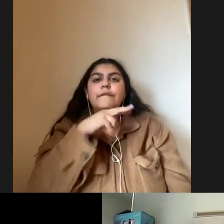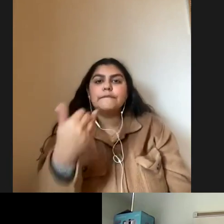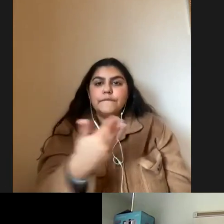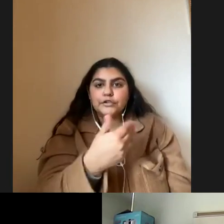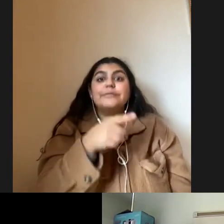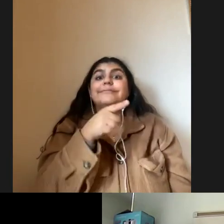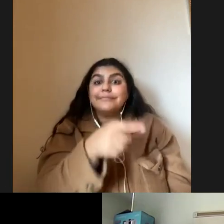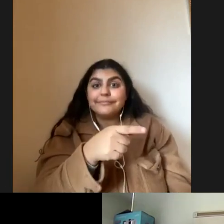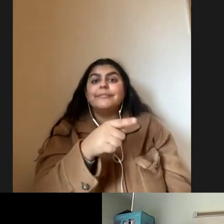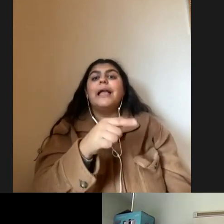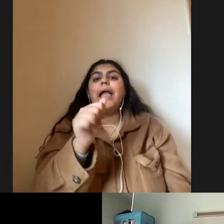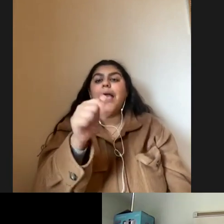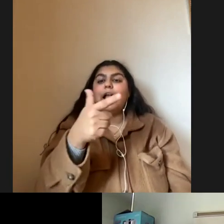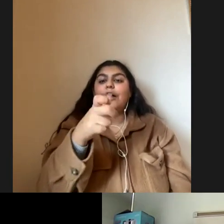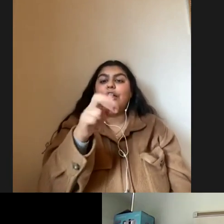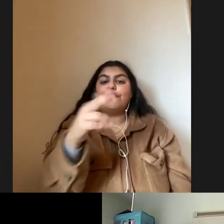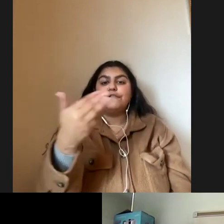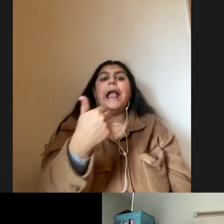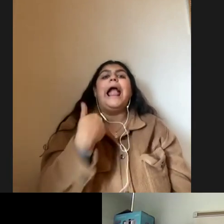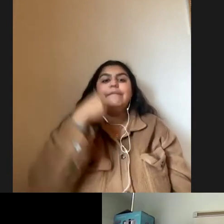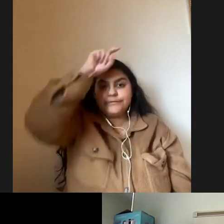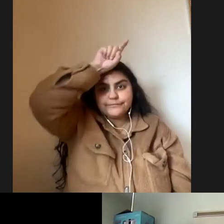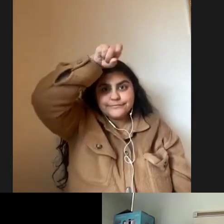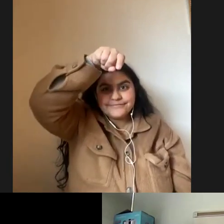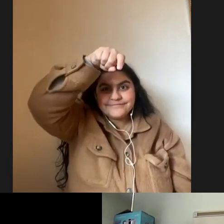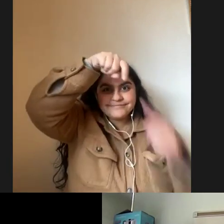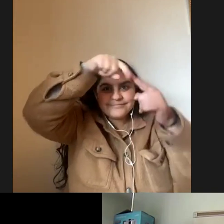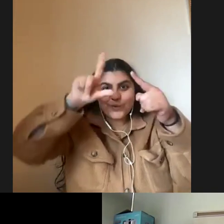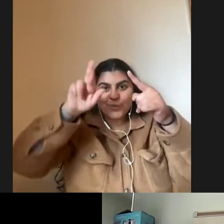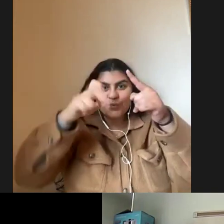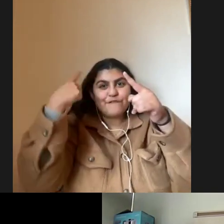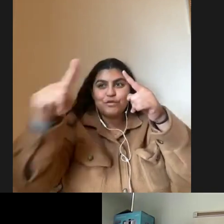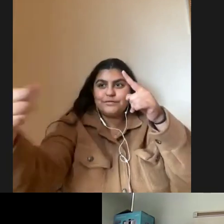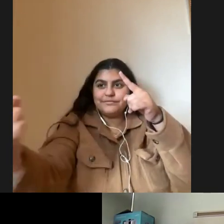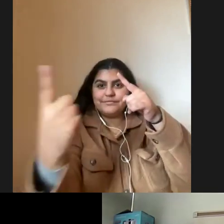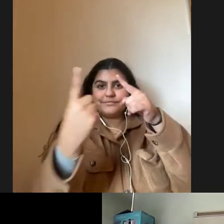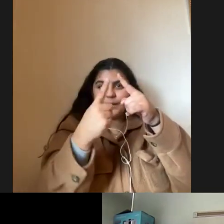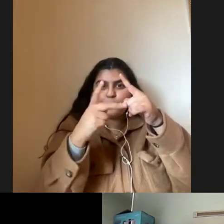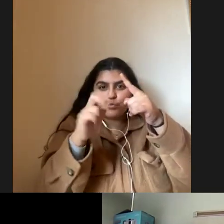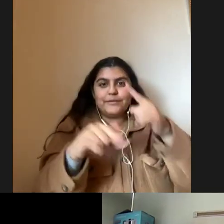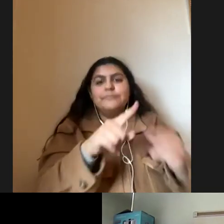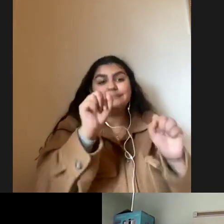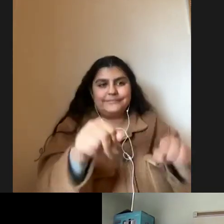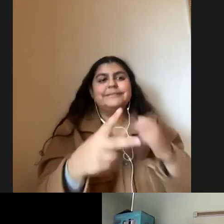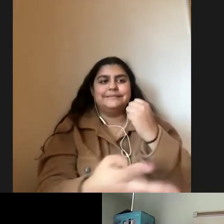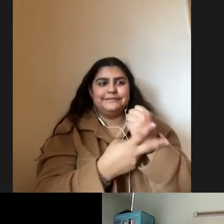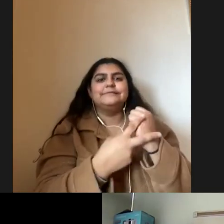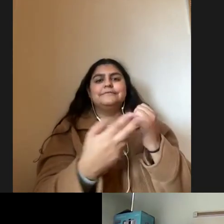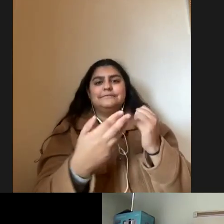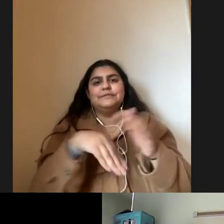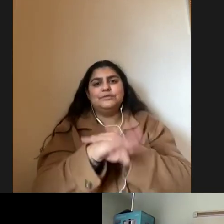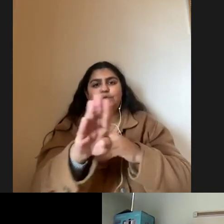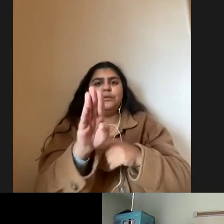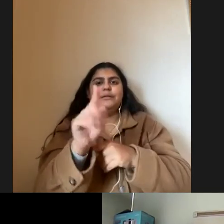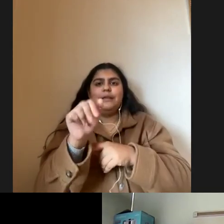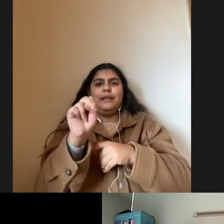fact anglerfish. They even have a little lure that they can use to attract prey. So you can even keep some anglerfish as pets in your fish tank. That's so cool. We